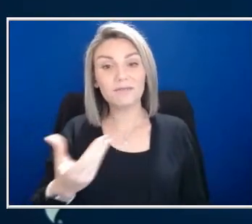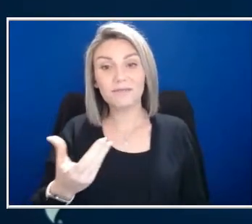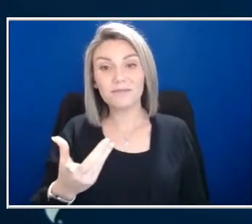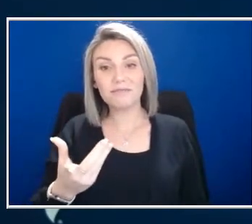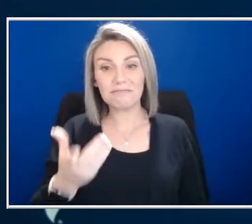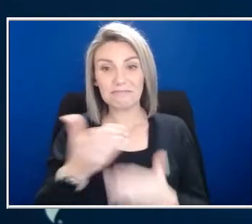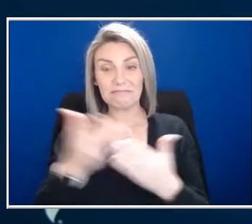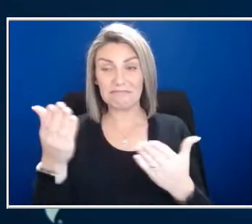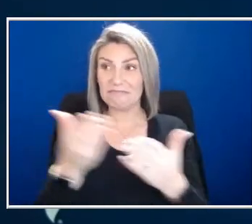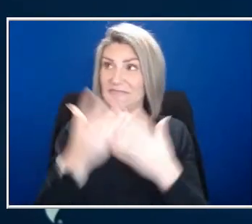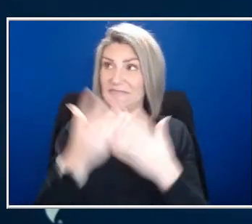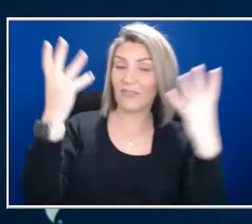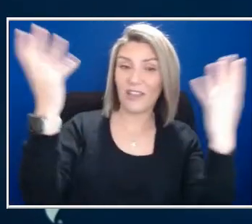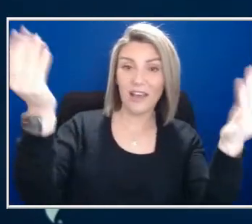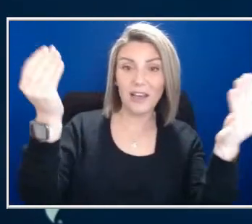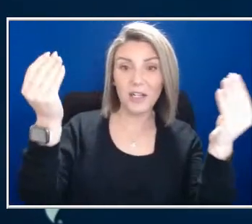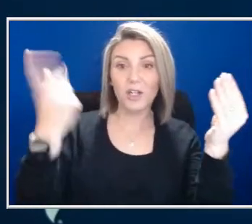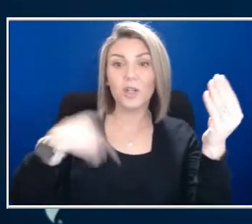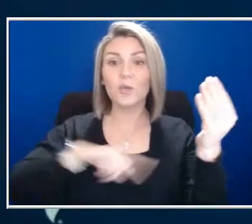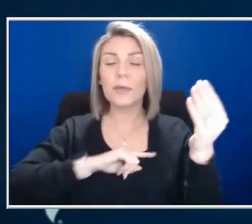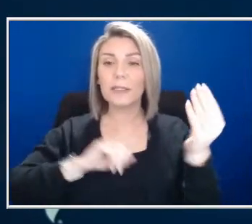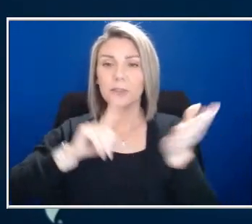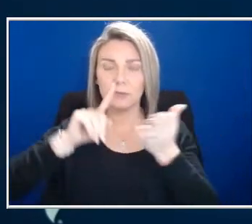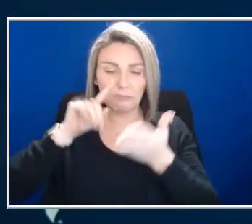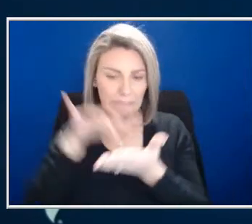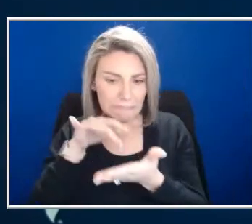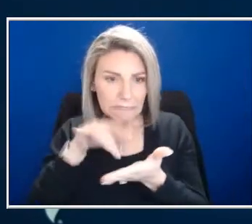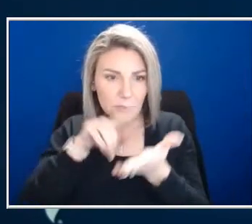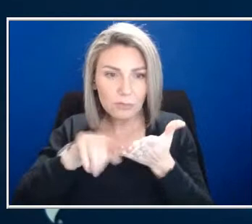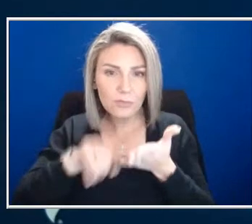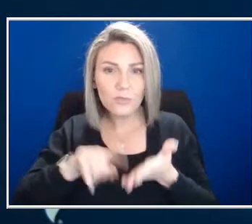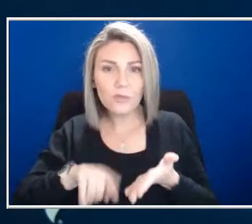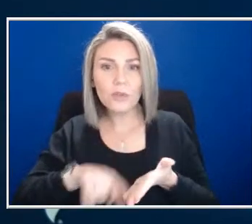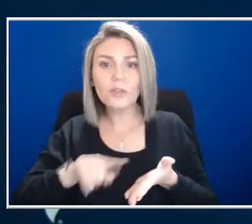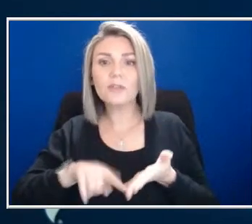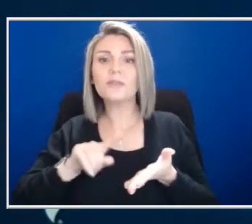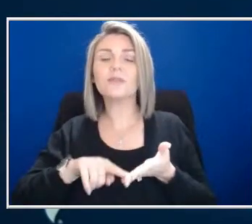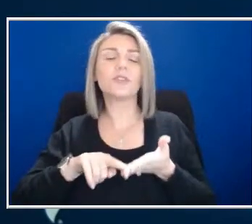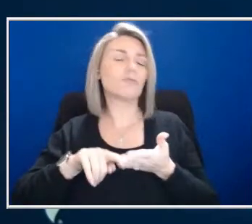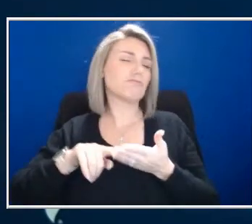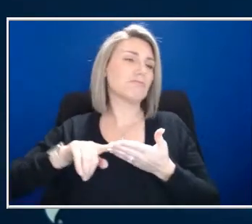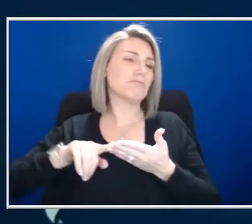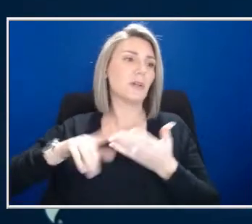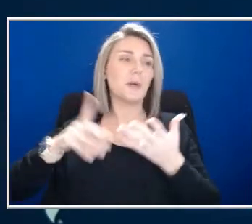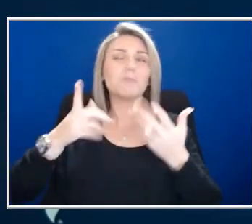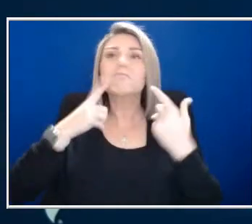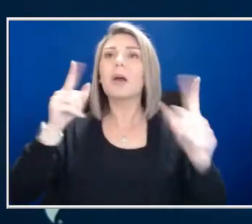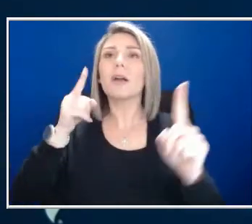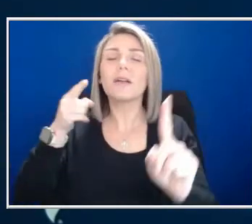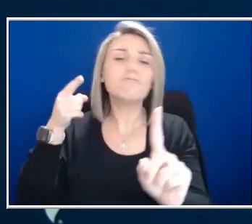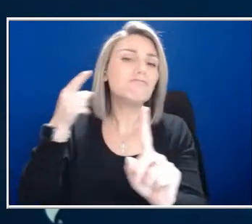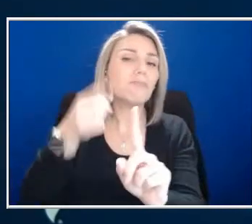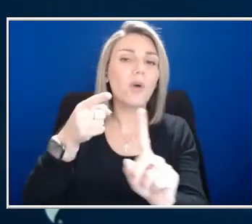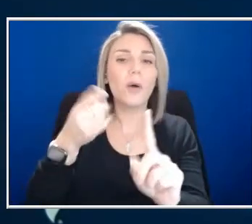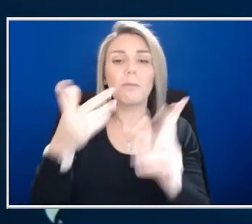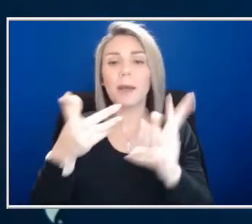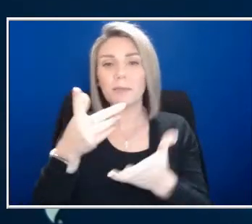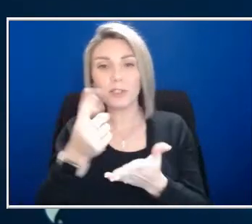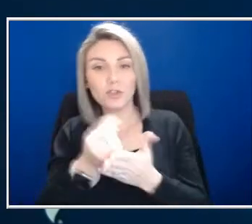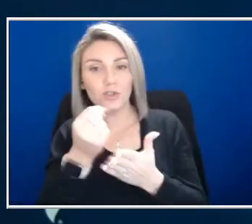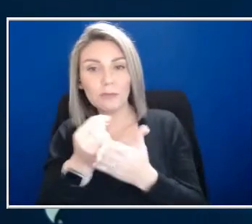there that we're looking at and striving for, maybe treatments that are not